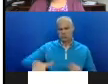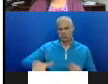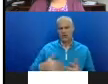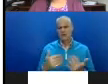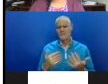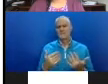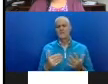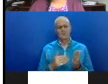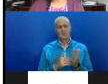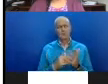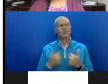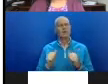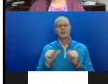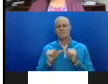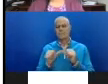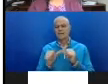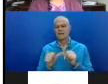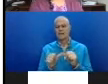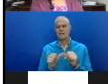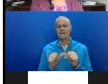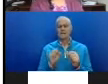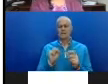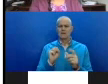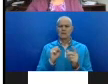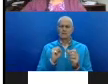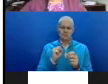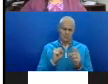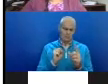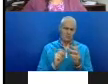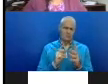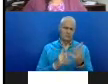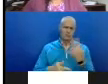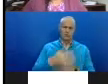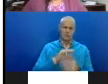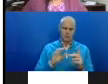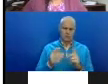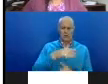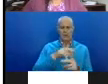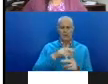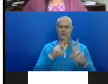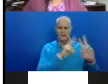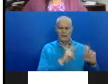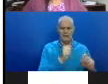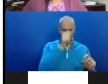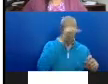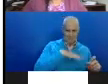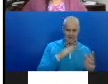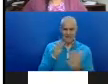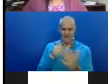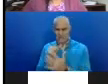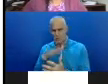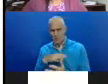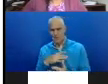we've tried to maintain the kind of a sociological analysis of men's violence against women. So it makes sense that, men are perpetrating more violence,